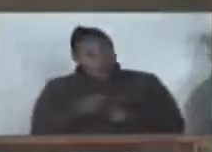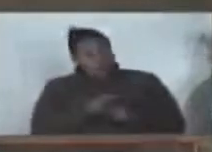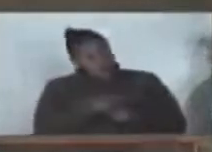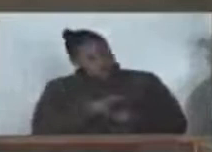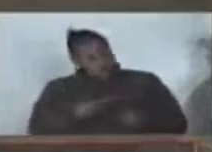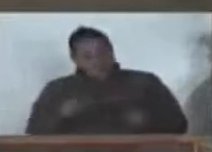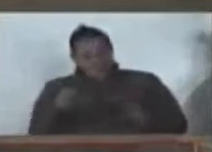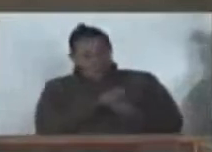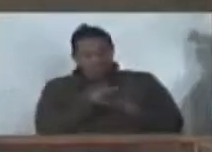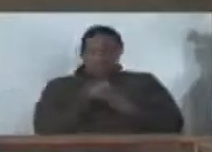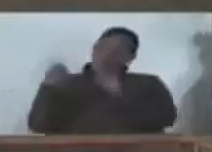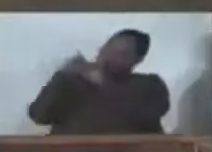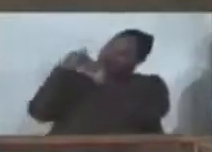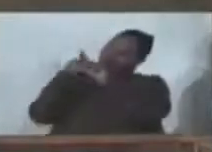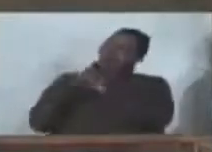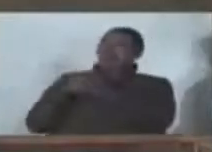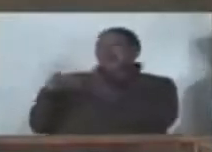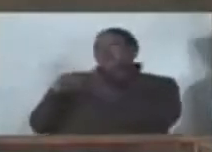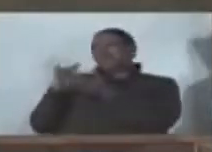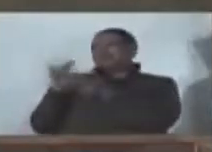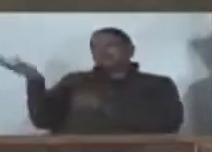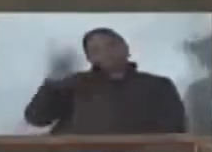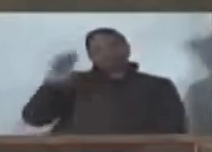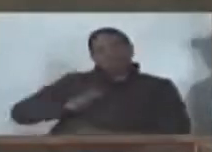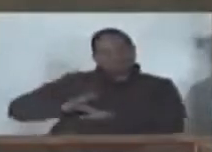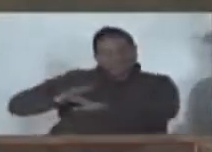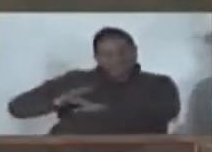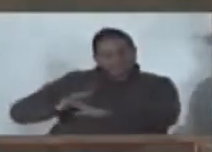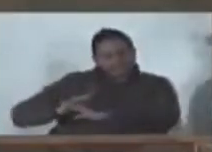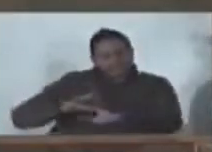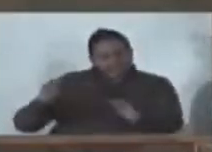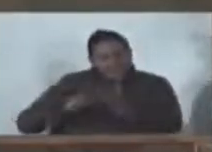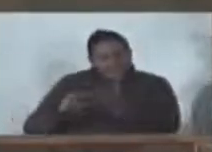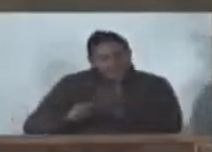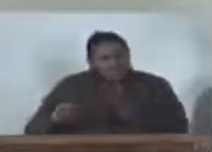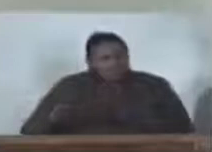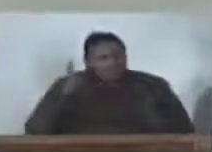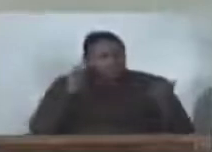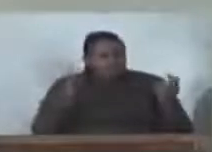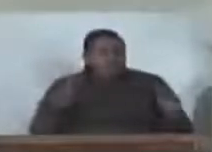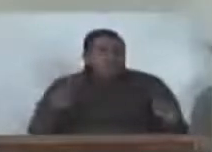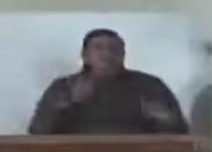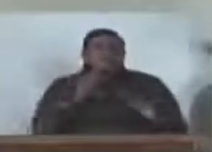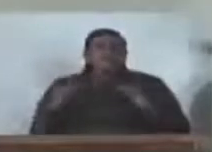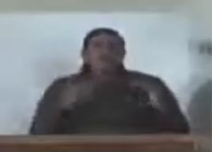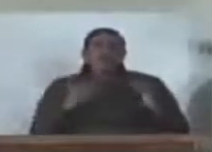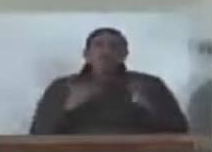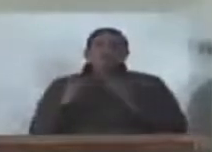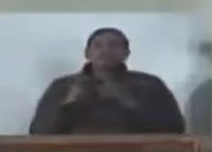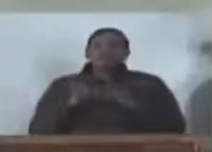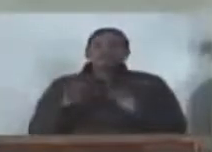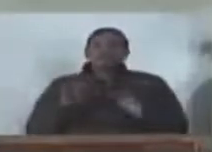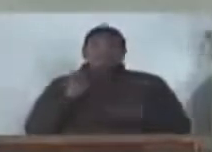campaign. The No Excuse for Abuse campaign will take the anti-violence message to